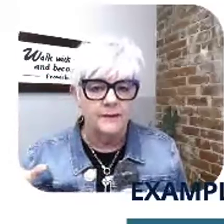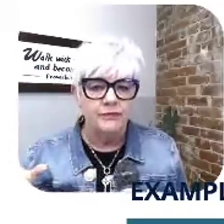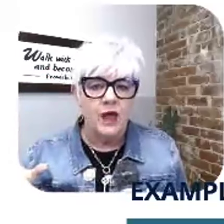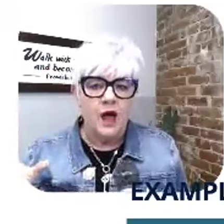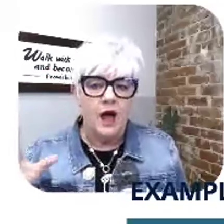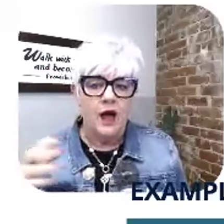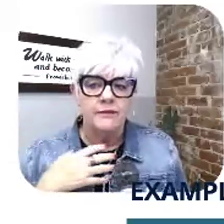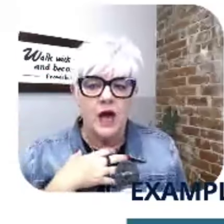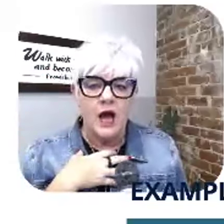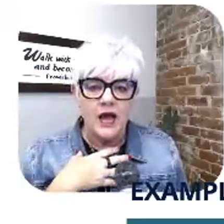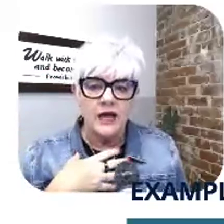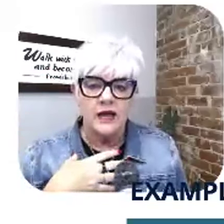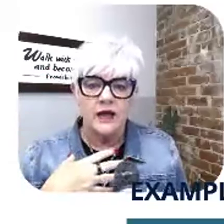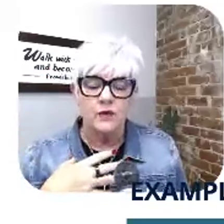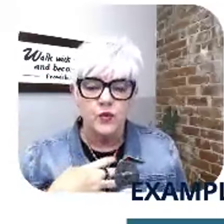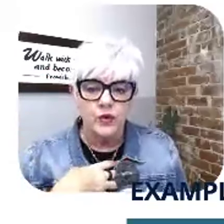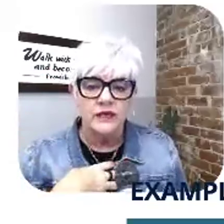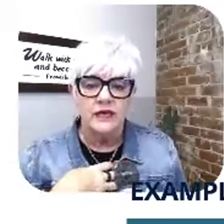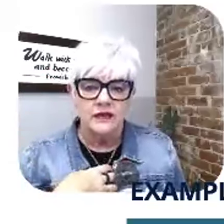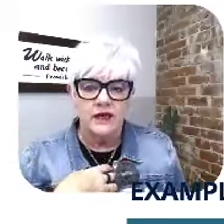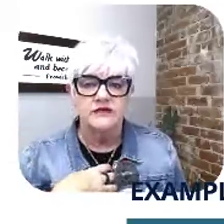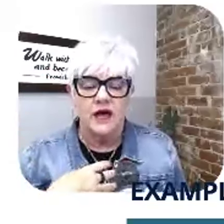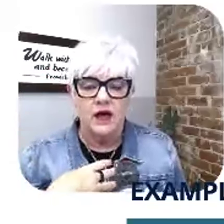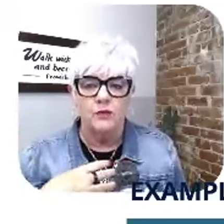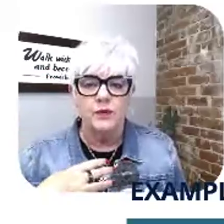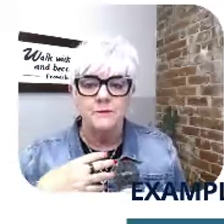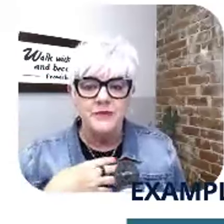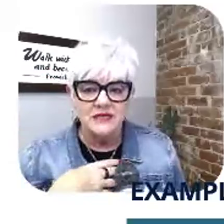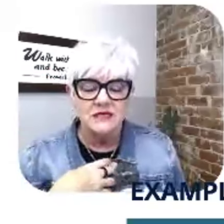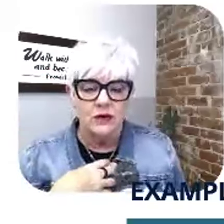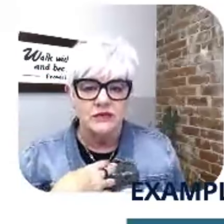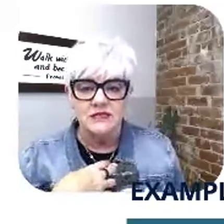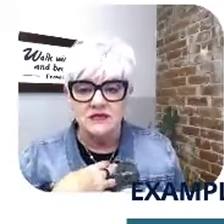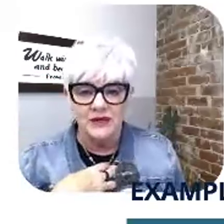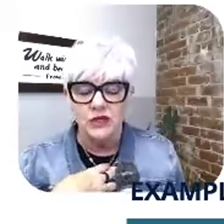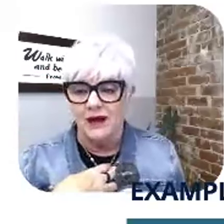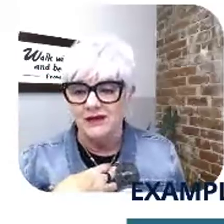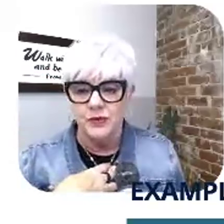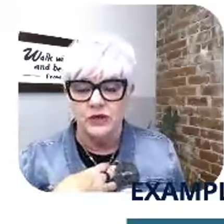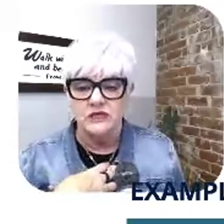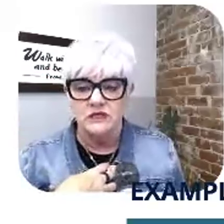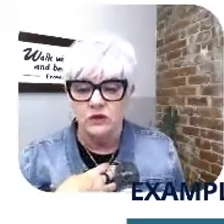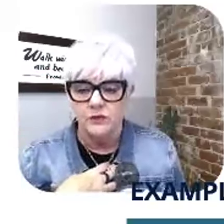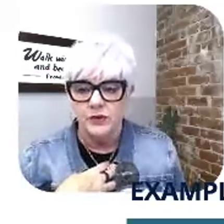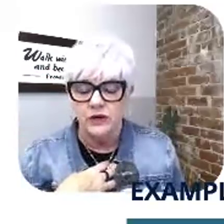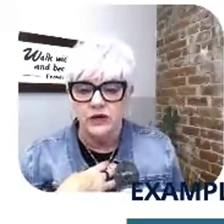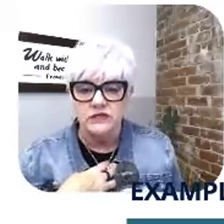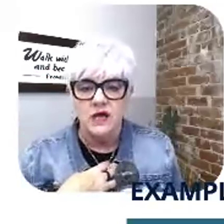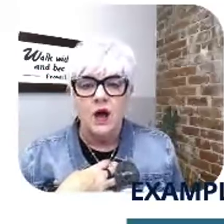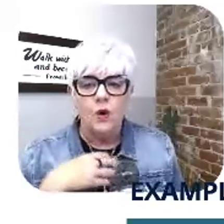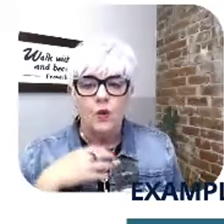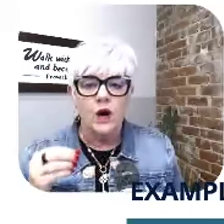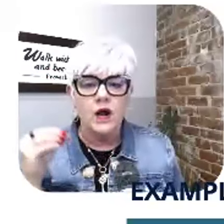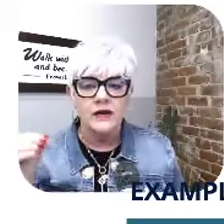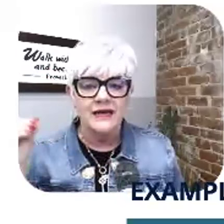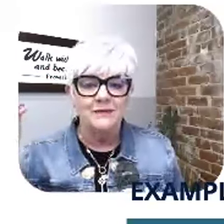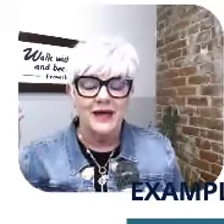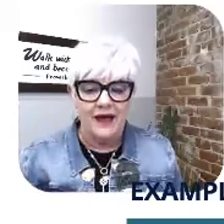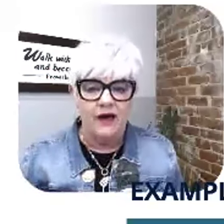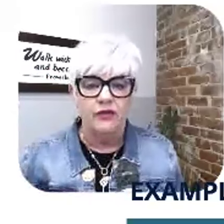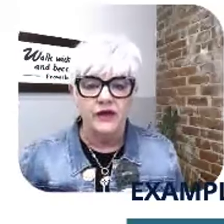down. I really love to help business owners, especially entrepreneurs and solopreneurs, work